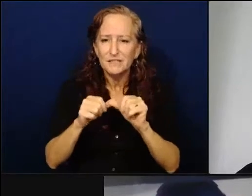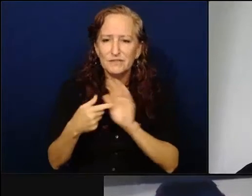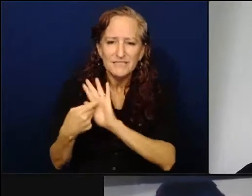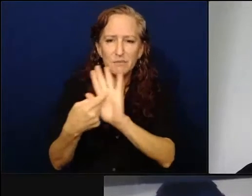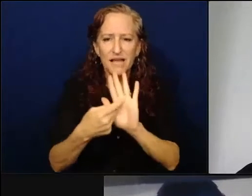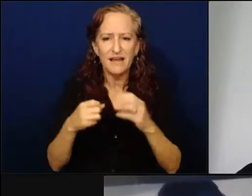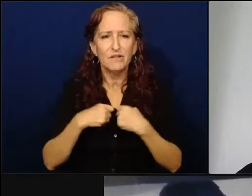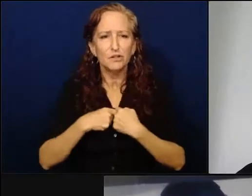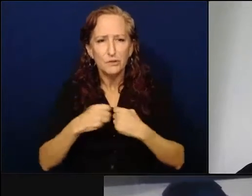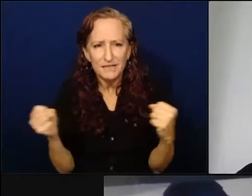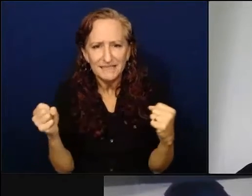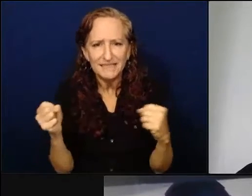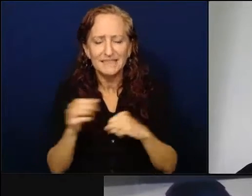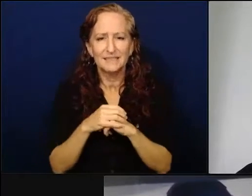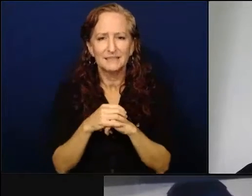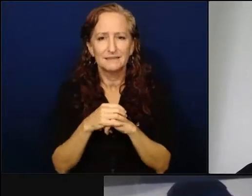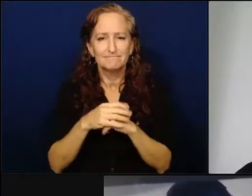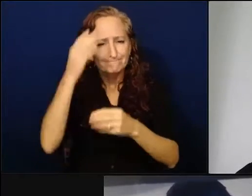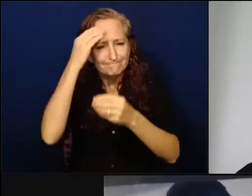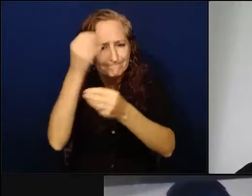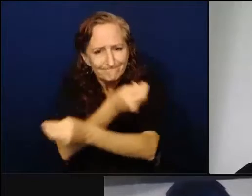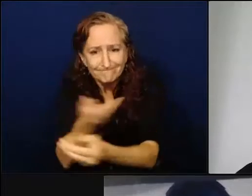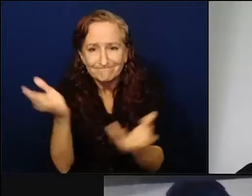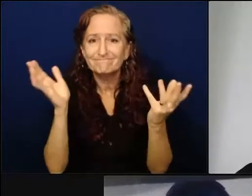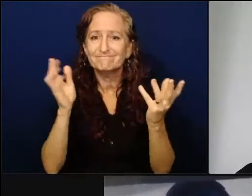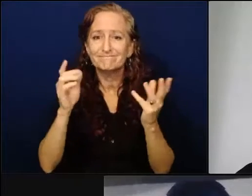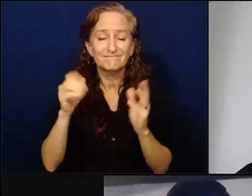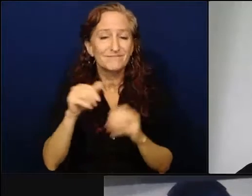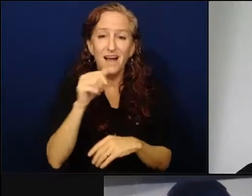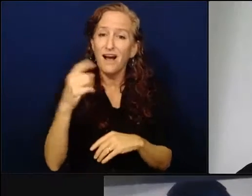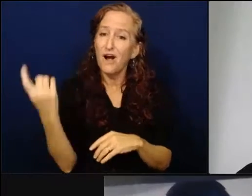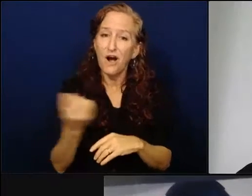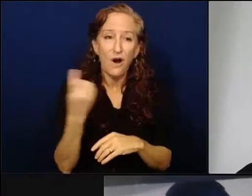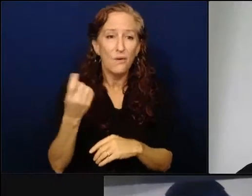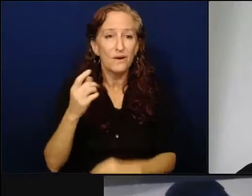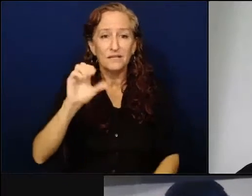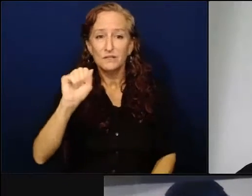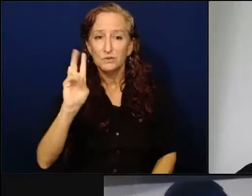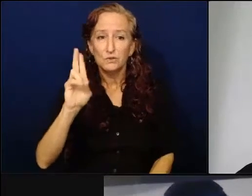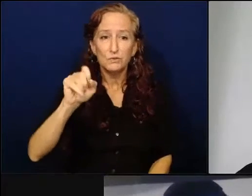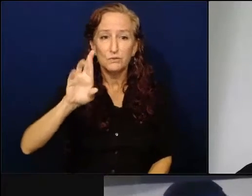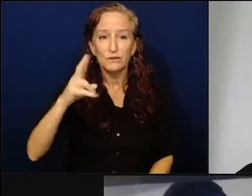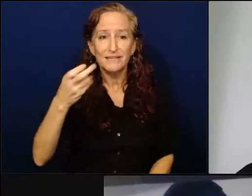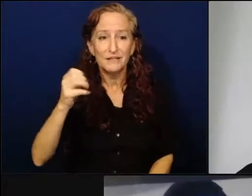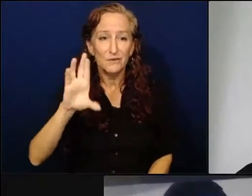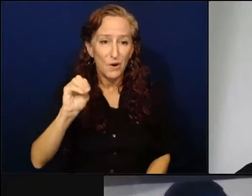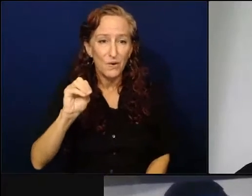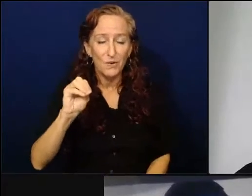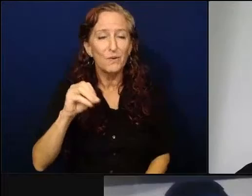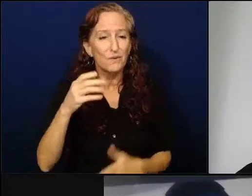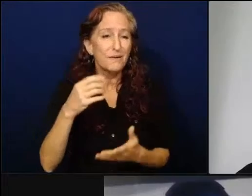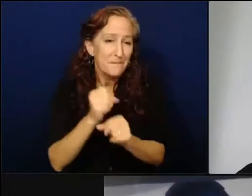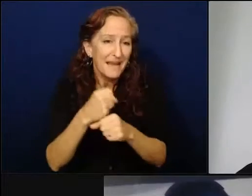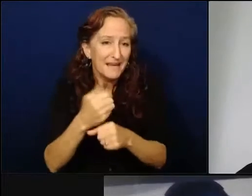company, and let your employees know that, sometimes we aren't always superheroes that they may think that we are. So